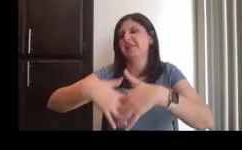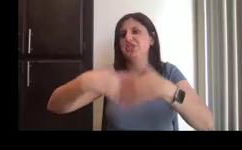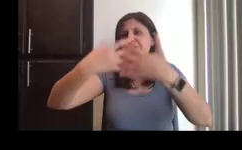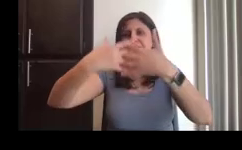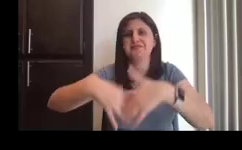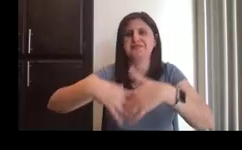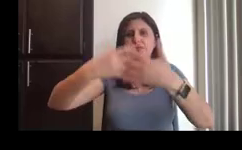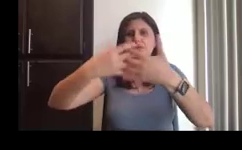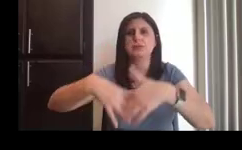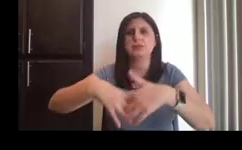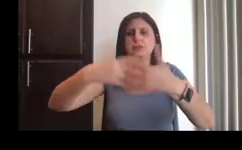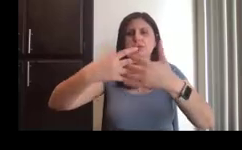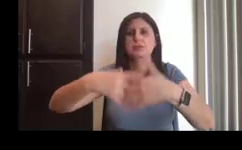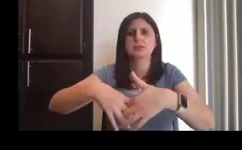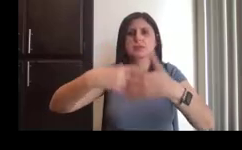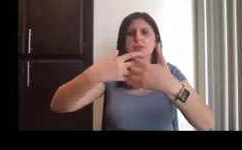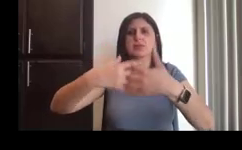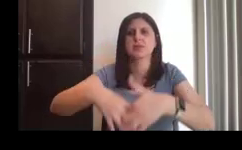Like a vending machine.